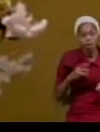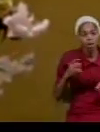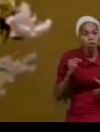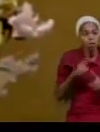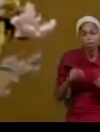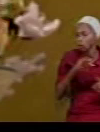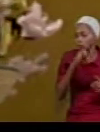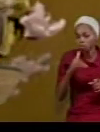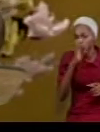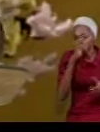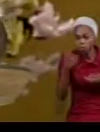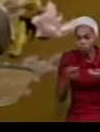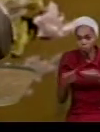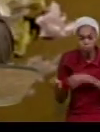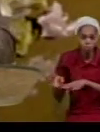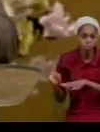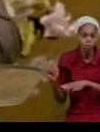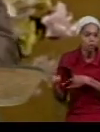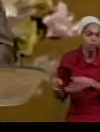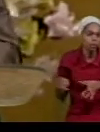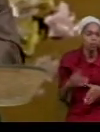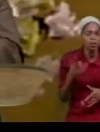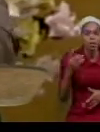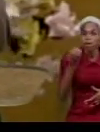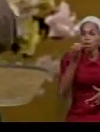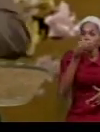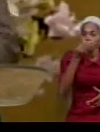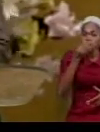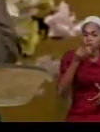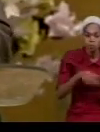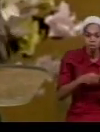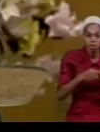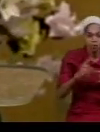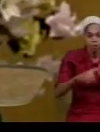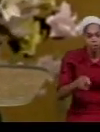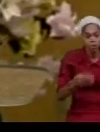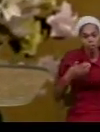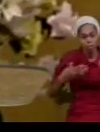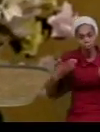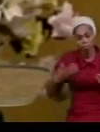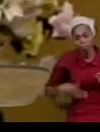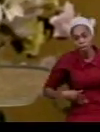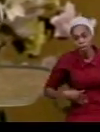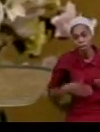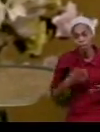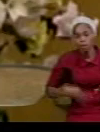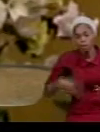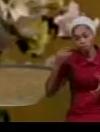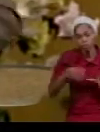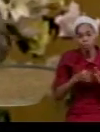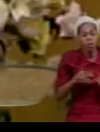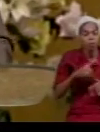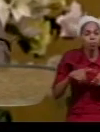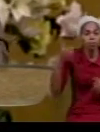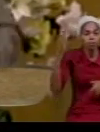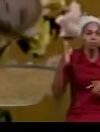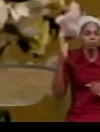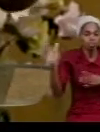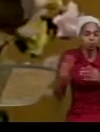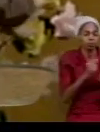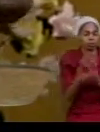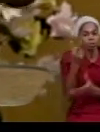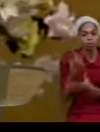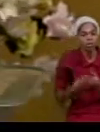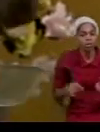belly for me, but God shall destroy both it and them. So I must not be too attached to anything. Or